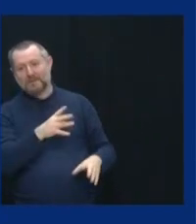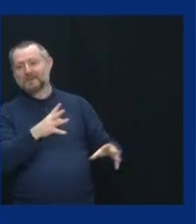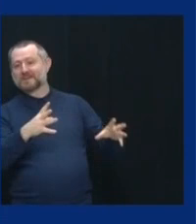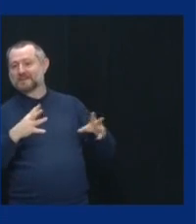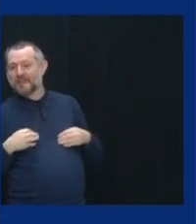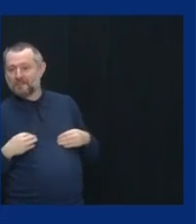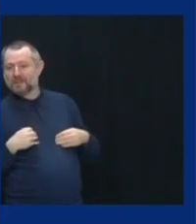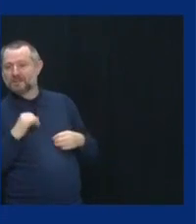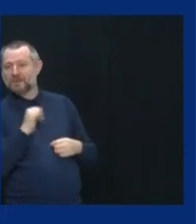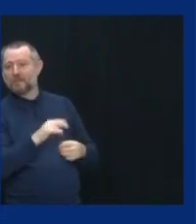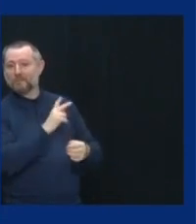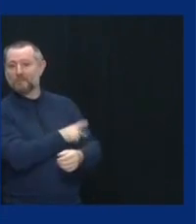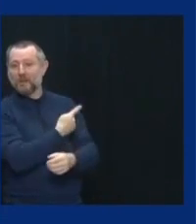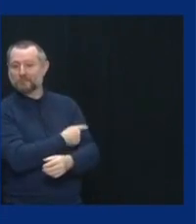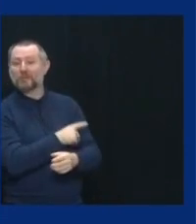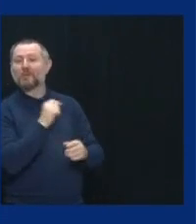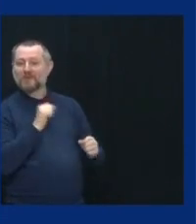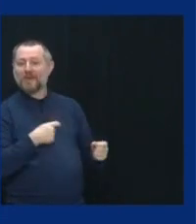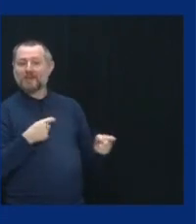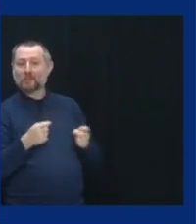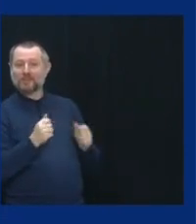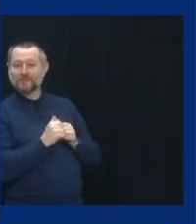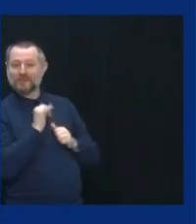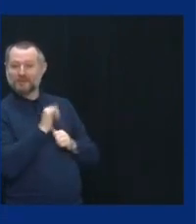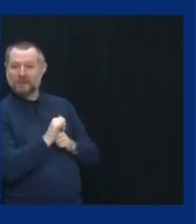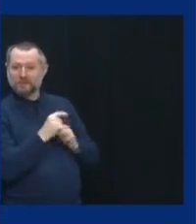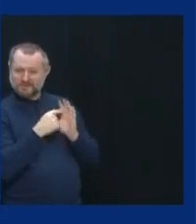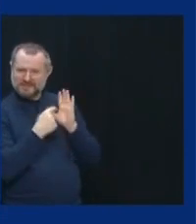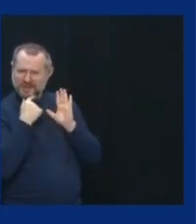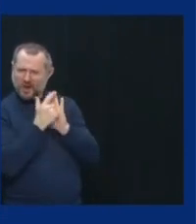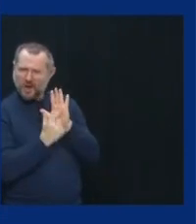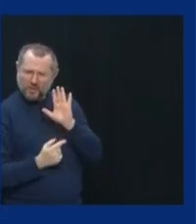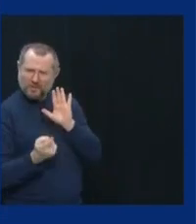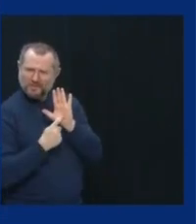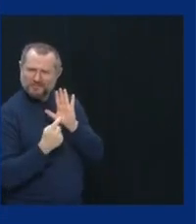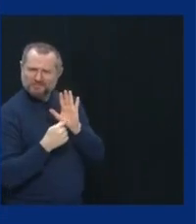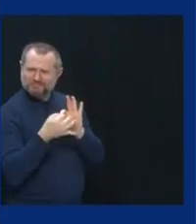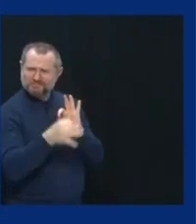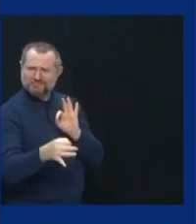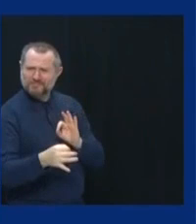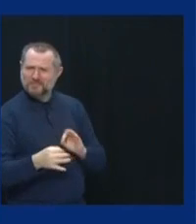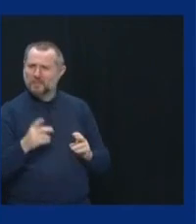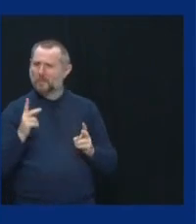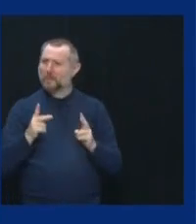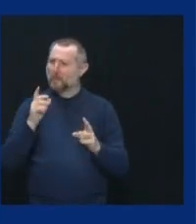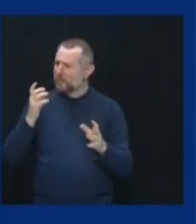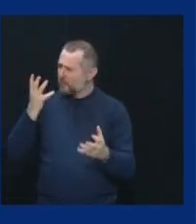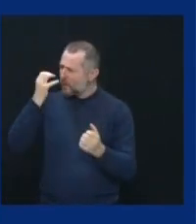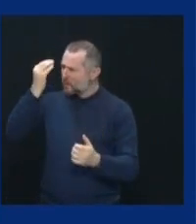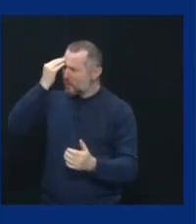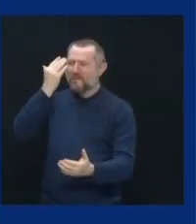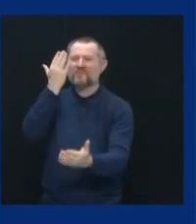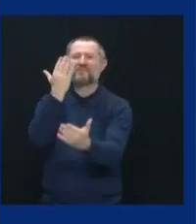position to deal with it. So I want people to have the facts,